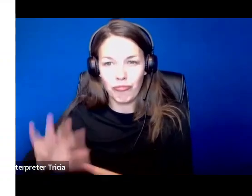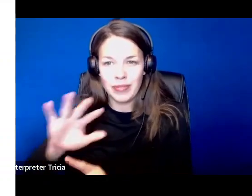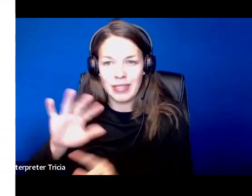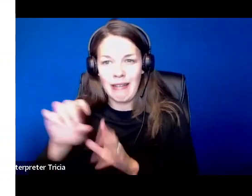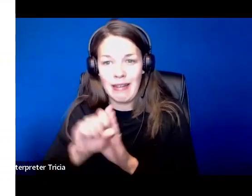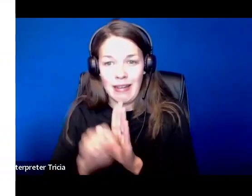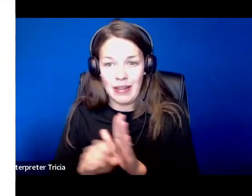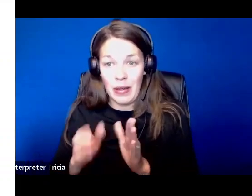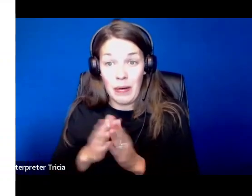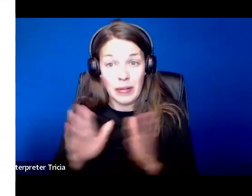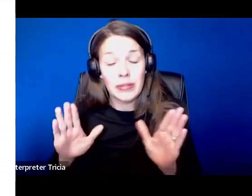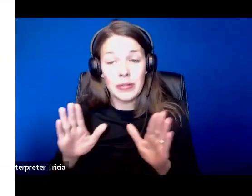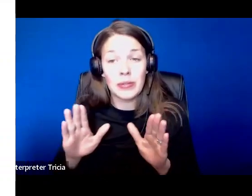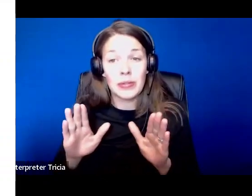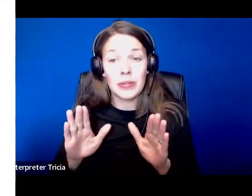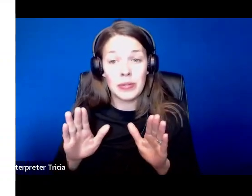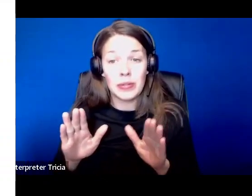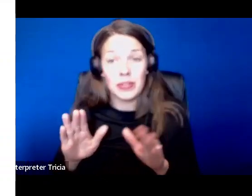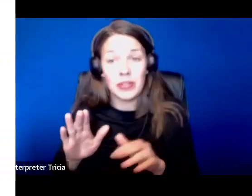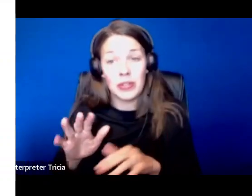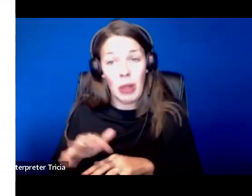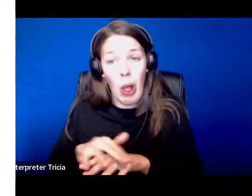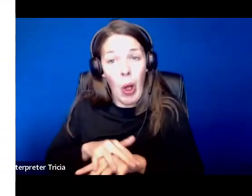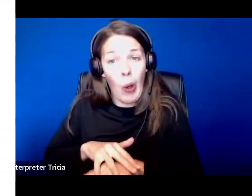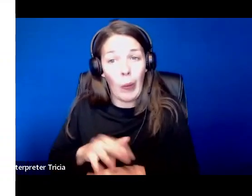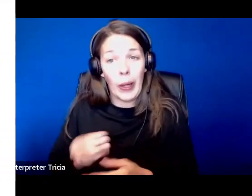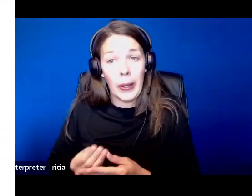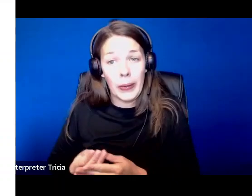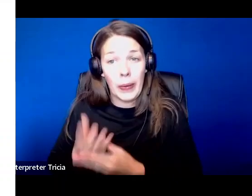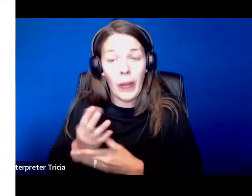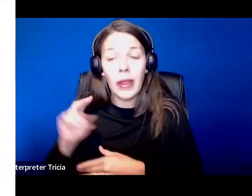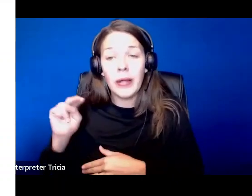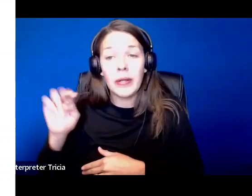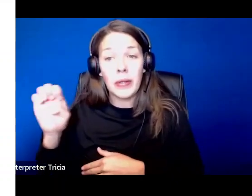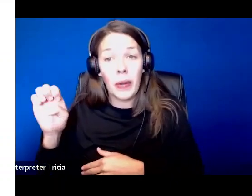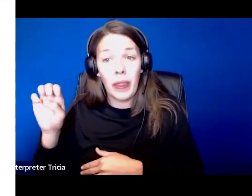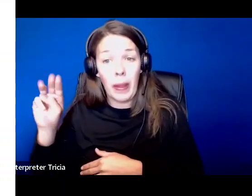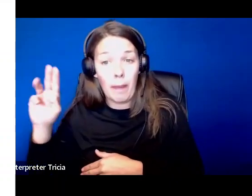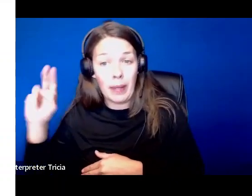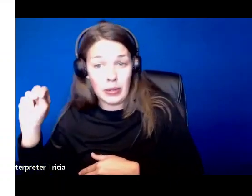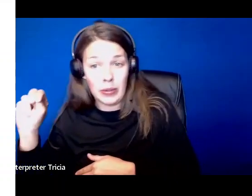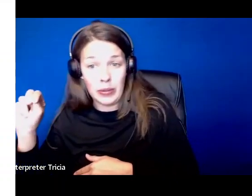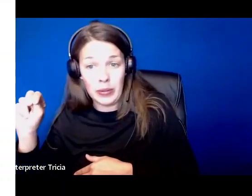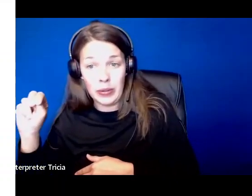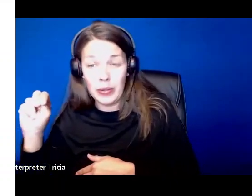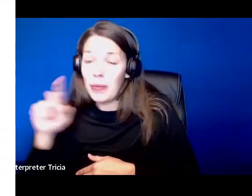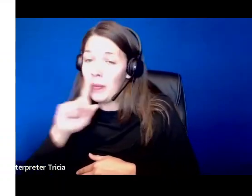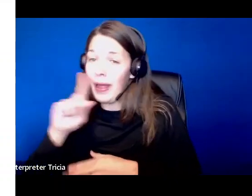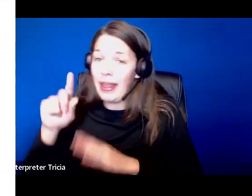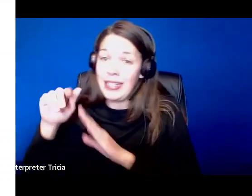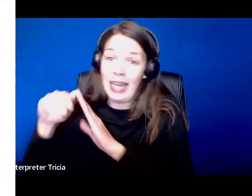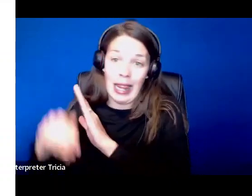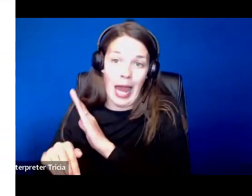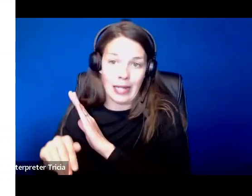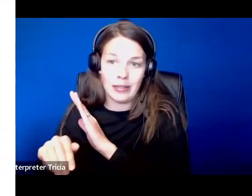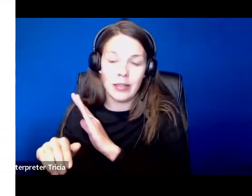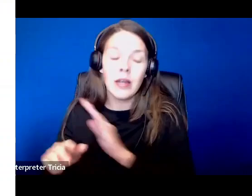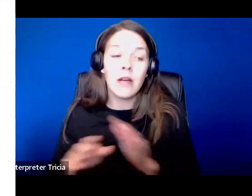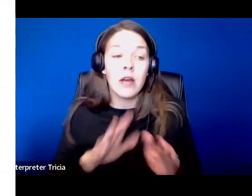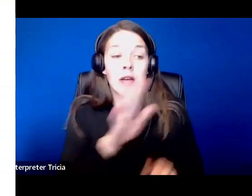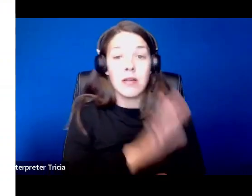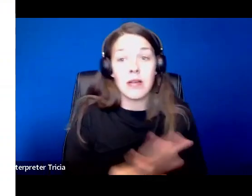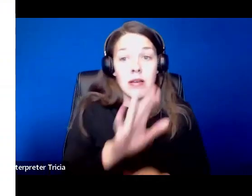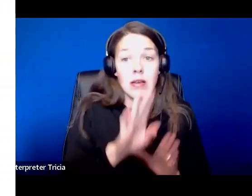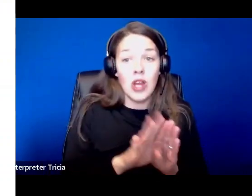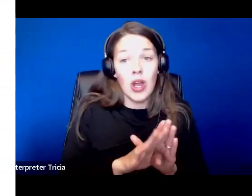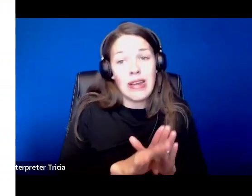it's slower growth in the labor force. In Northeast Minnesota, it's actually a slight decline in the labor force. So